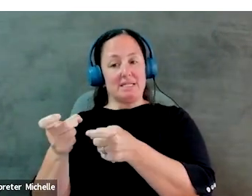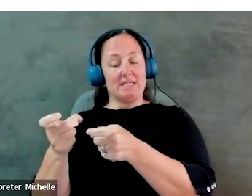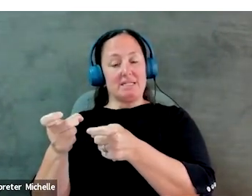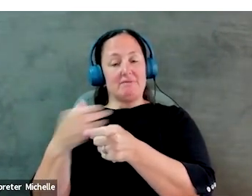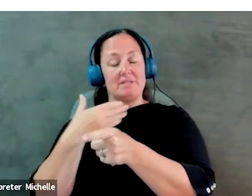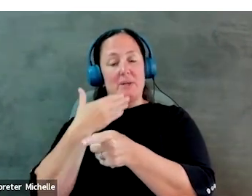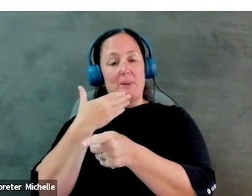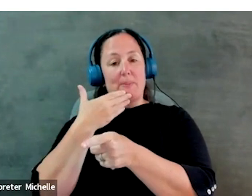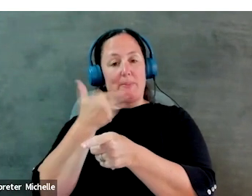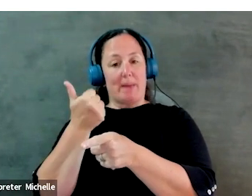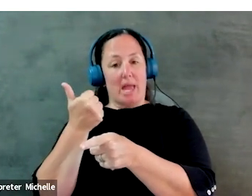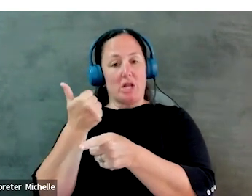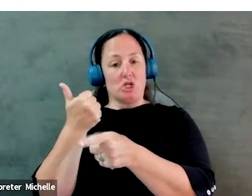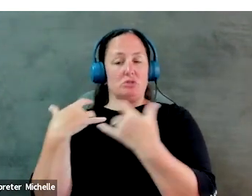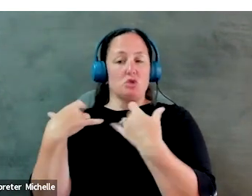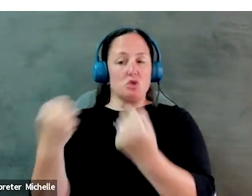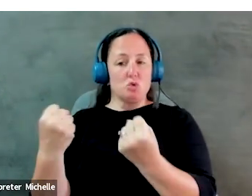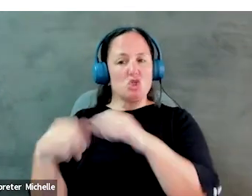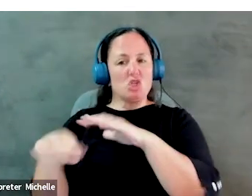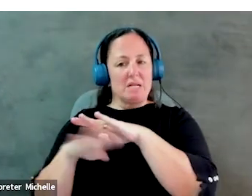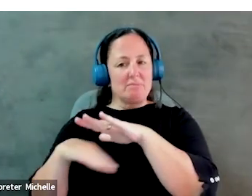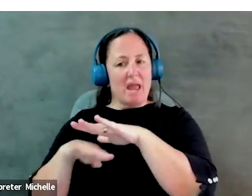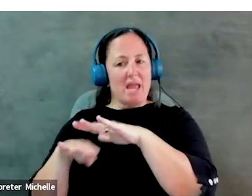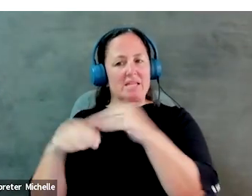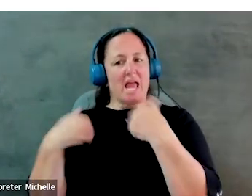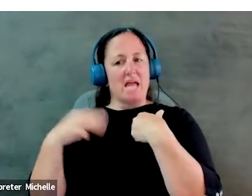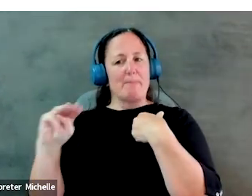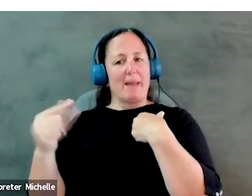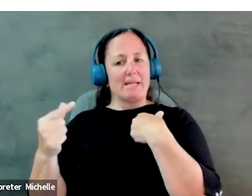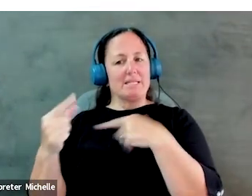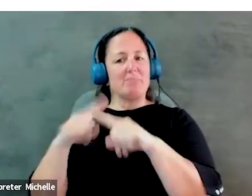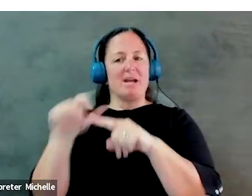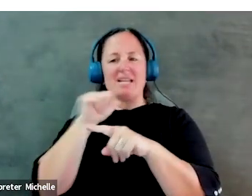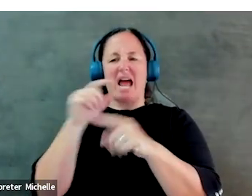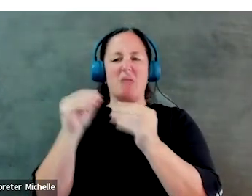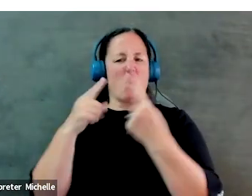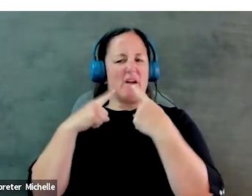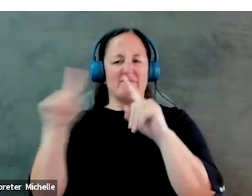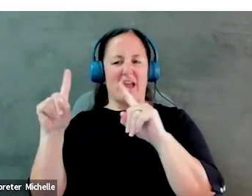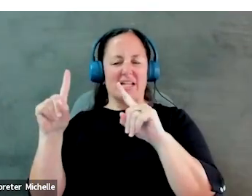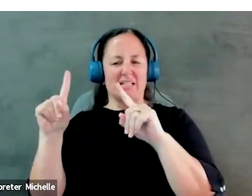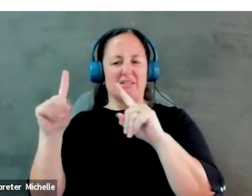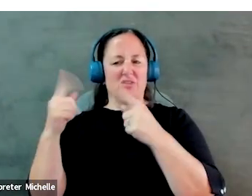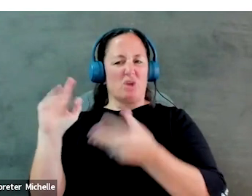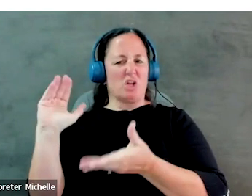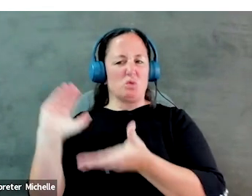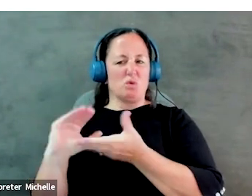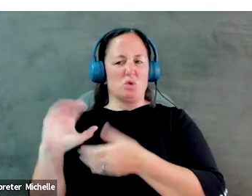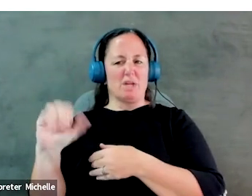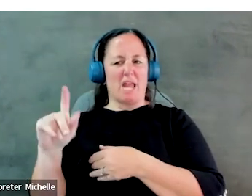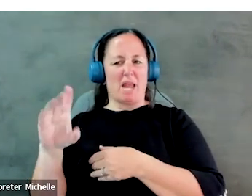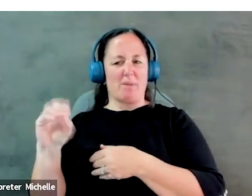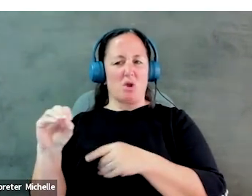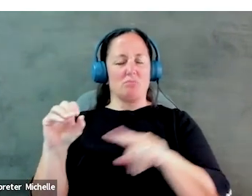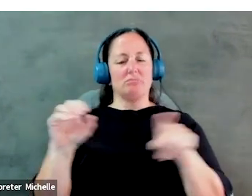gives a better nutrition base since it has magnesium, but it's not as effective in reducing